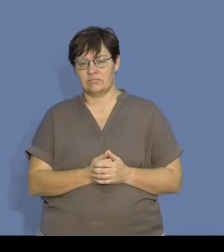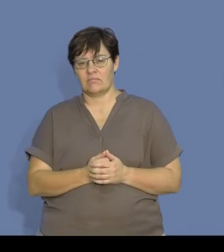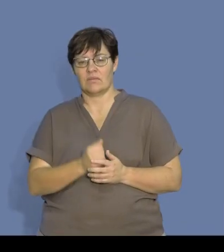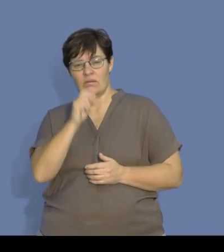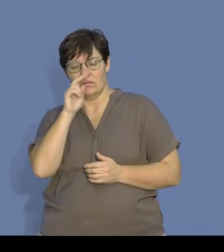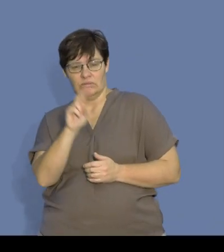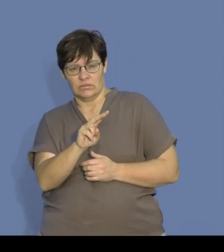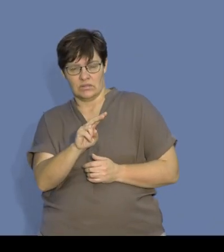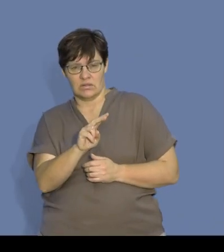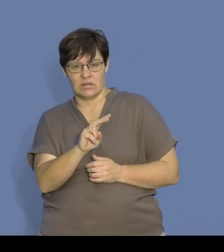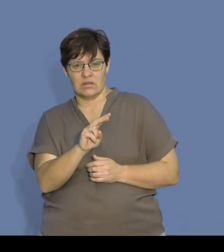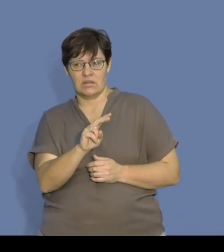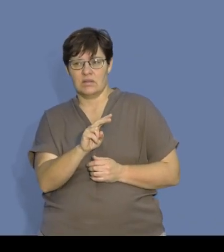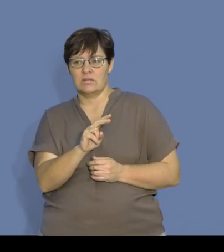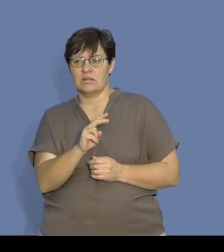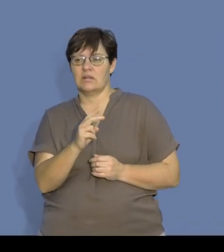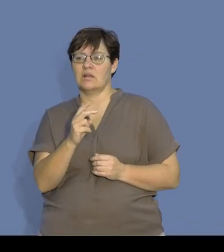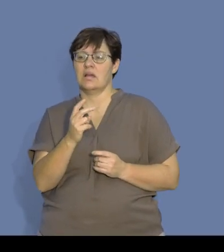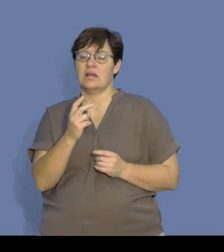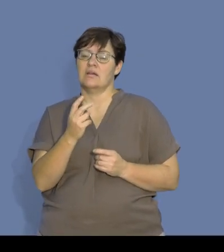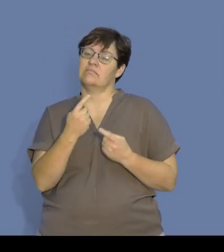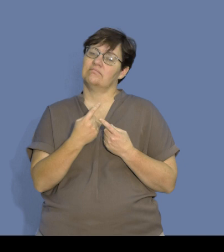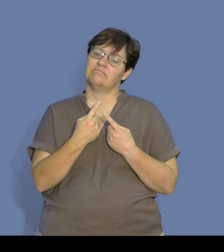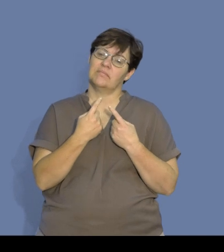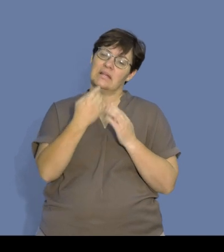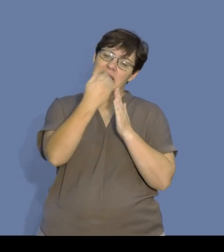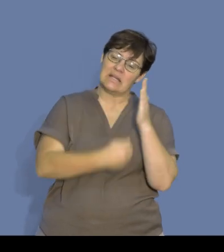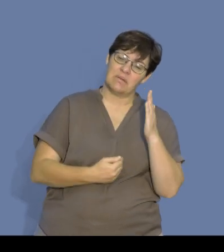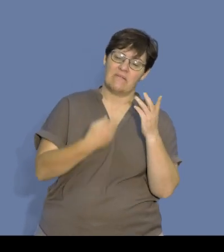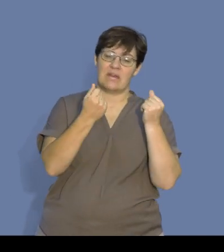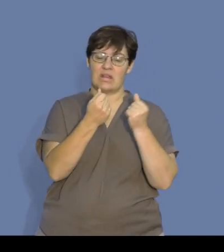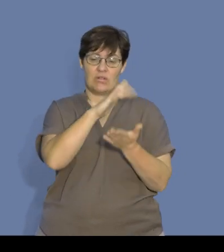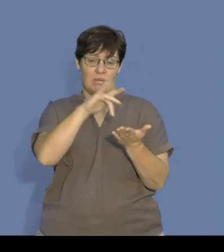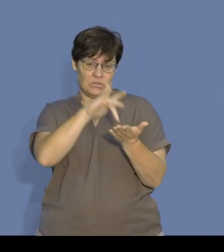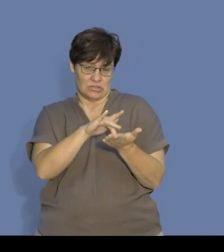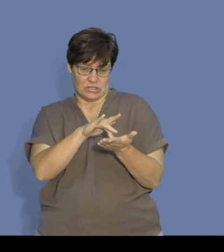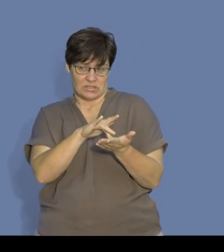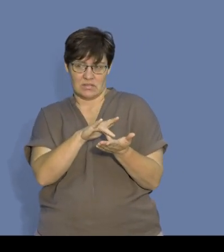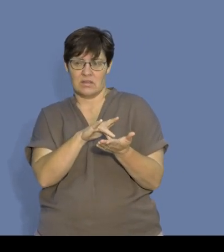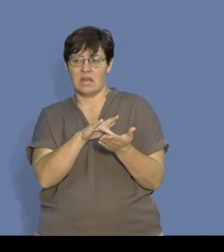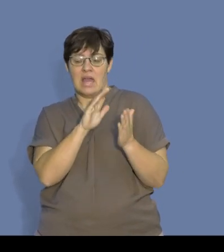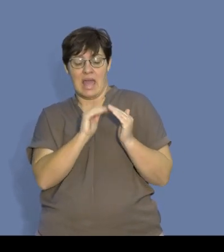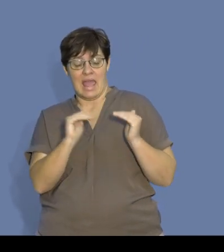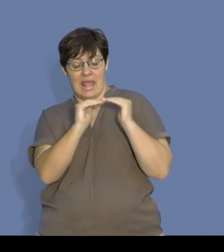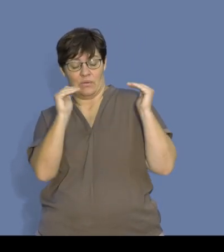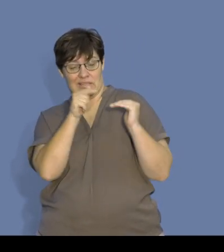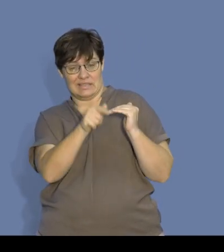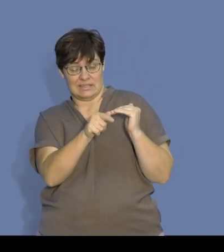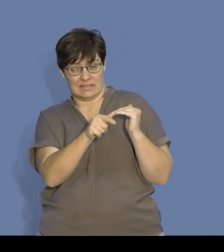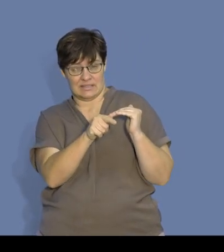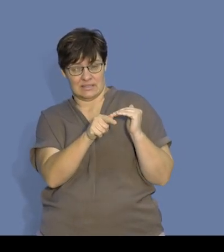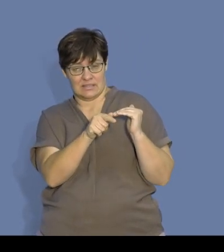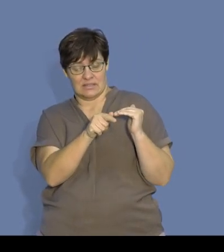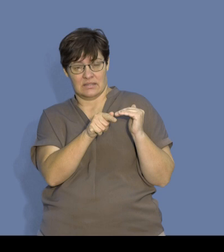So if you look at your statement of financial position for a partnership, the equity